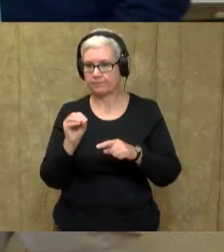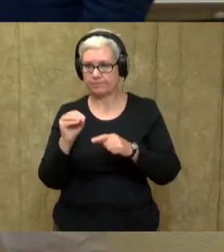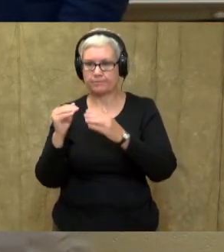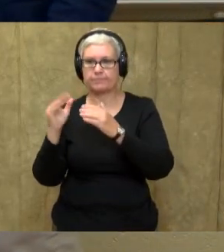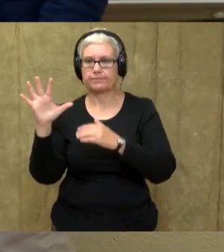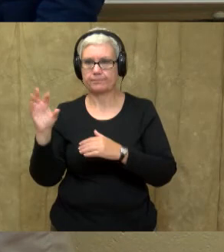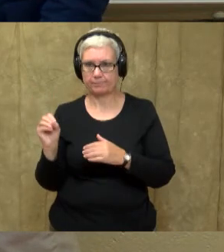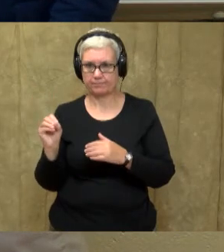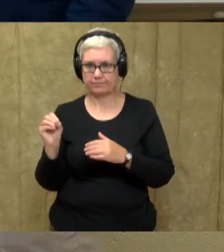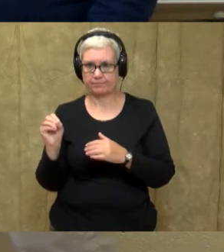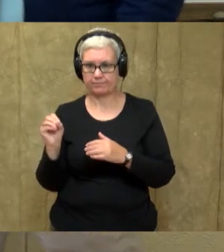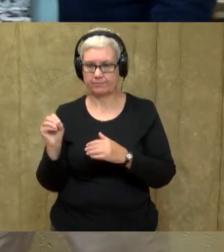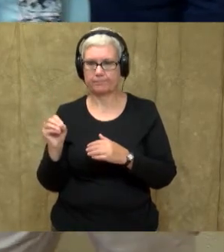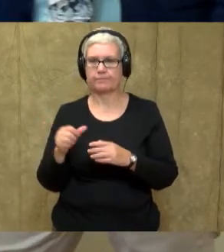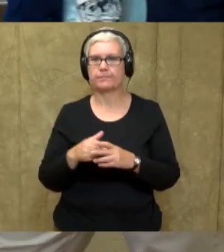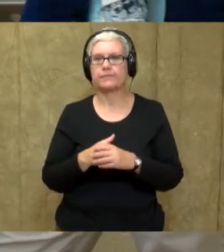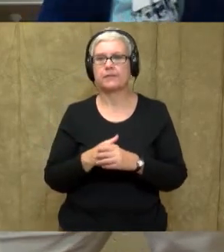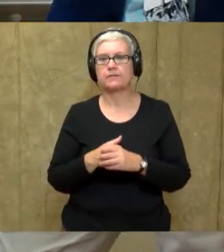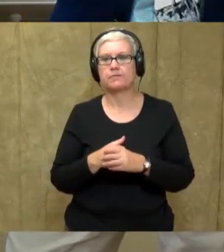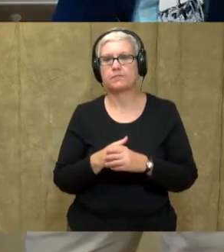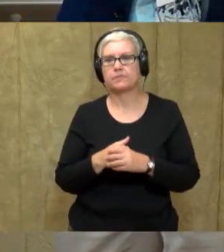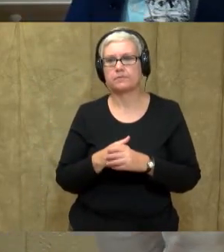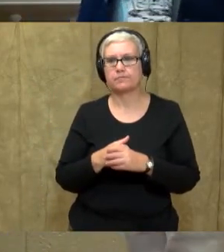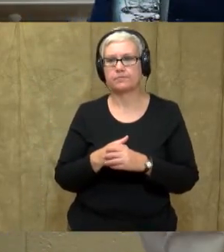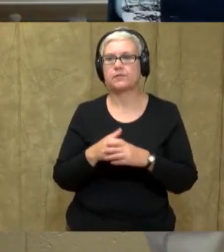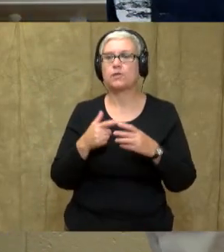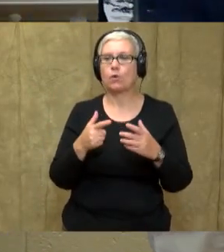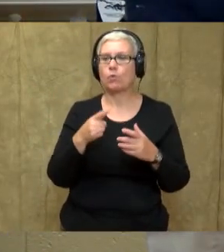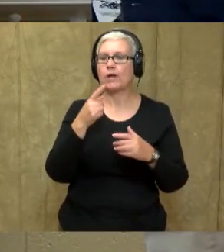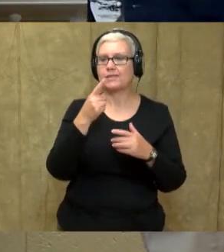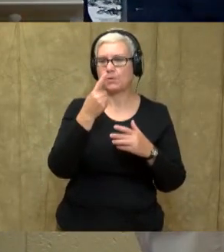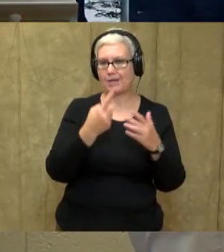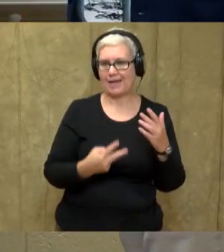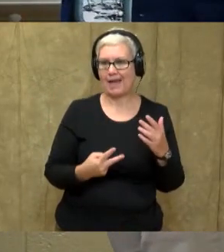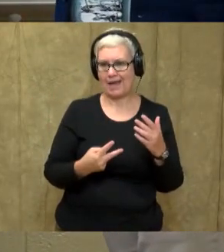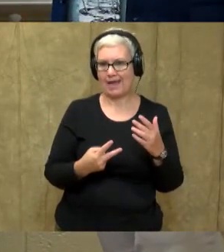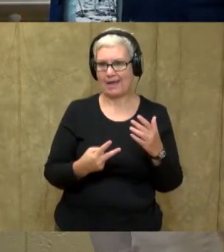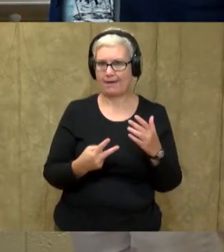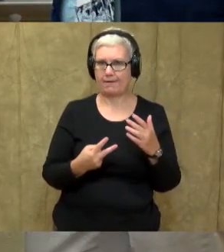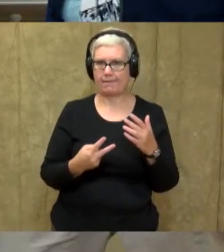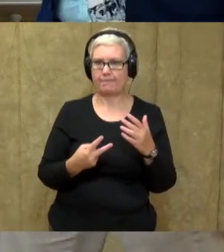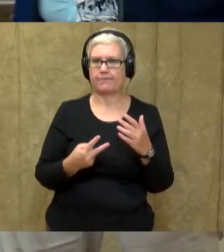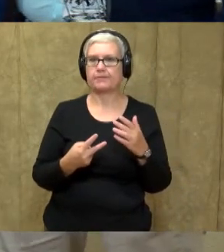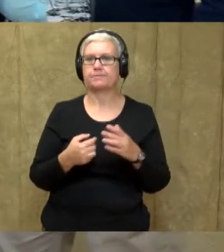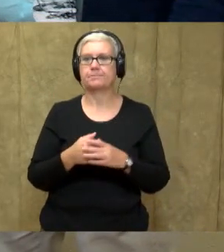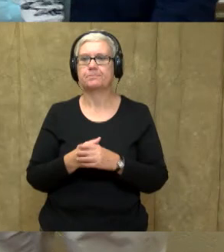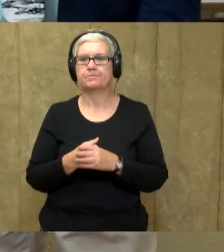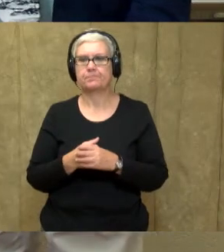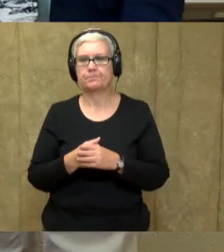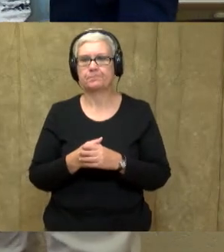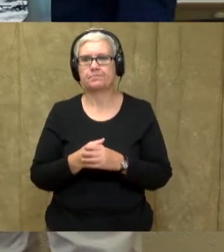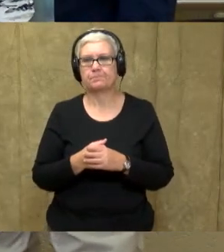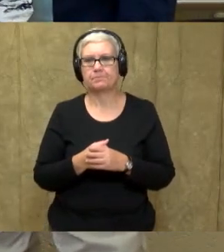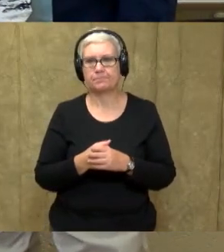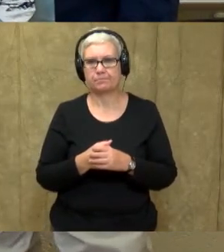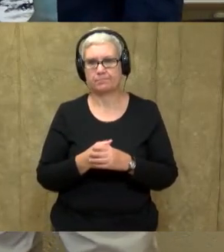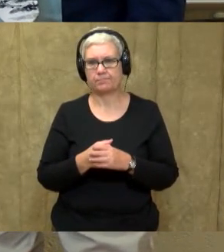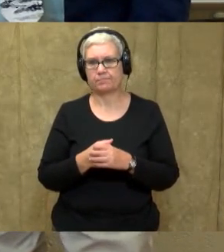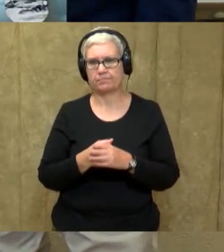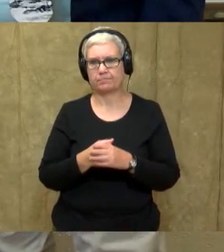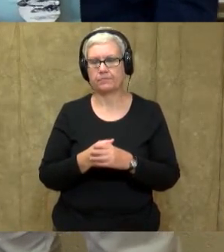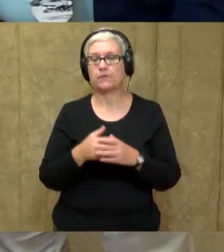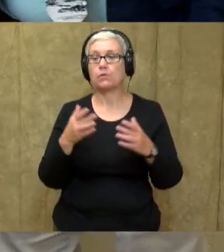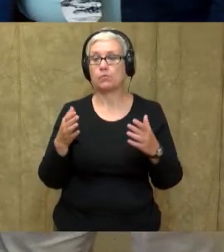50, which is half of the 100 meters of rope that each prospector was given to start with. But the key here is that we can model